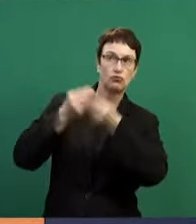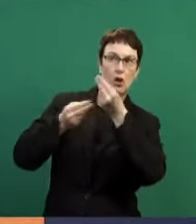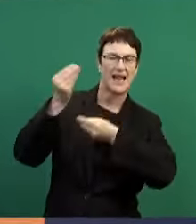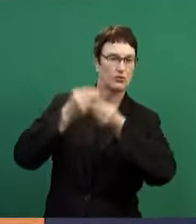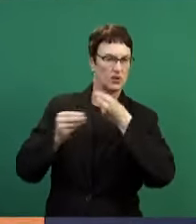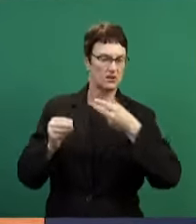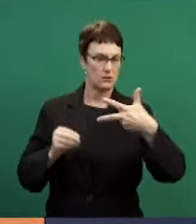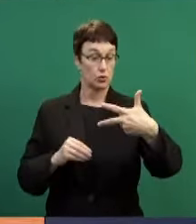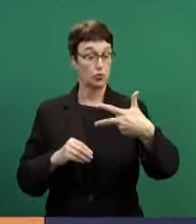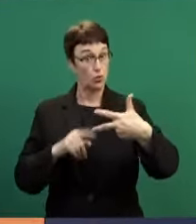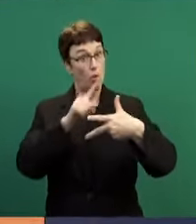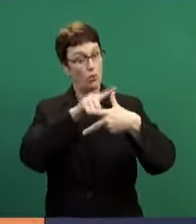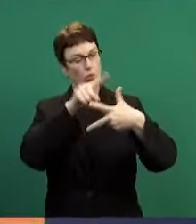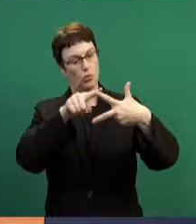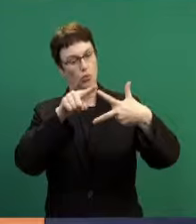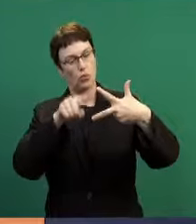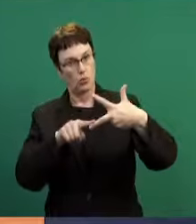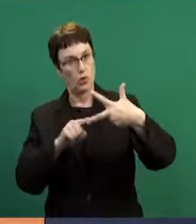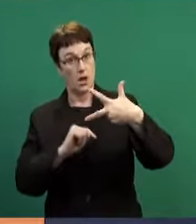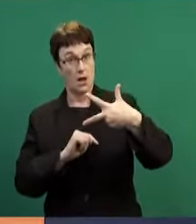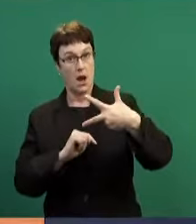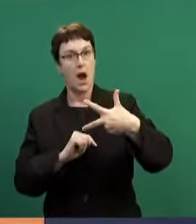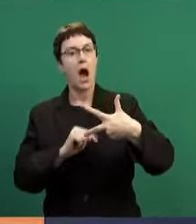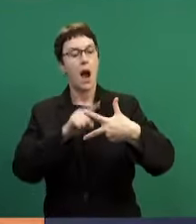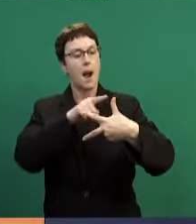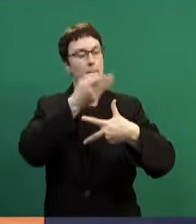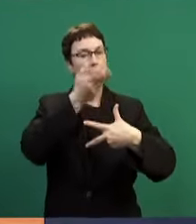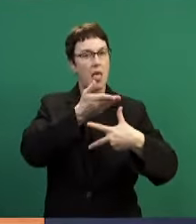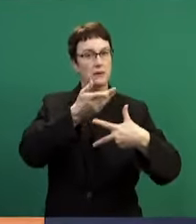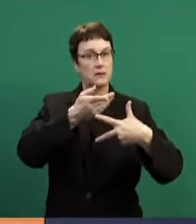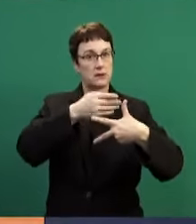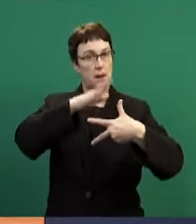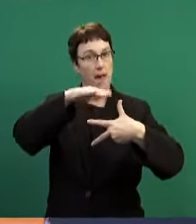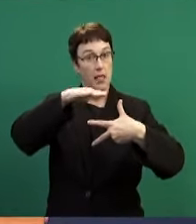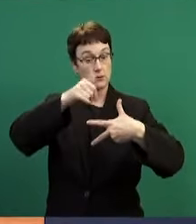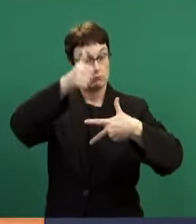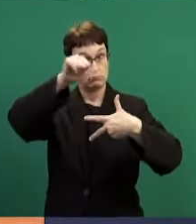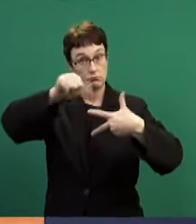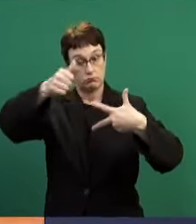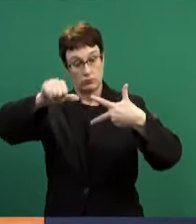Those balances get swept into the GFECRA.